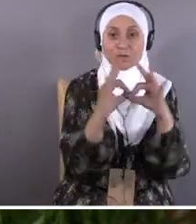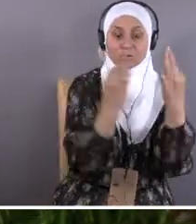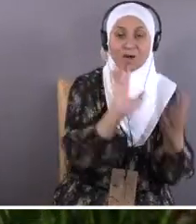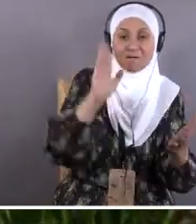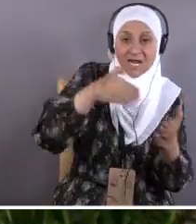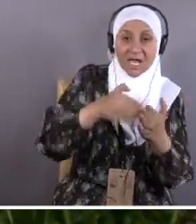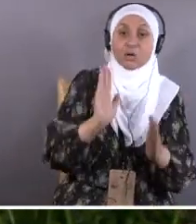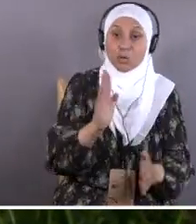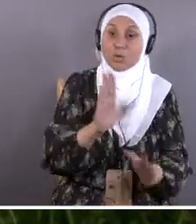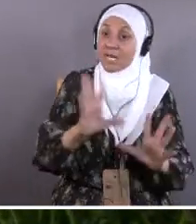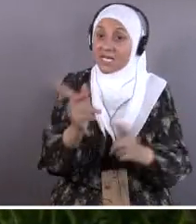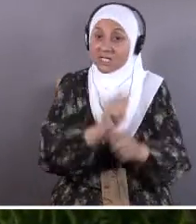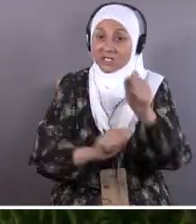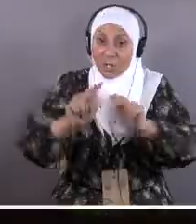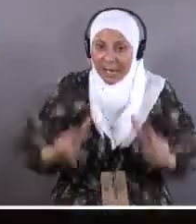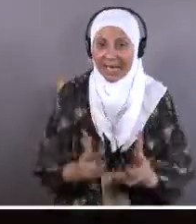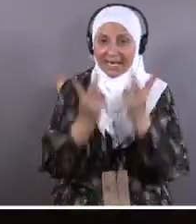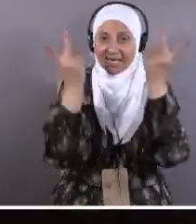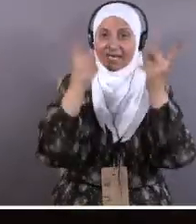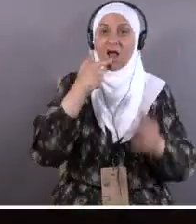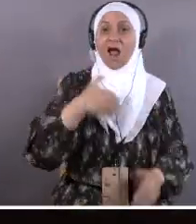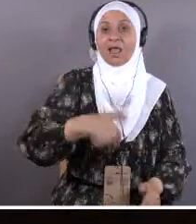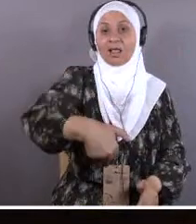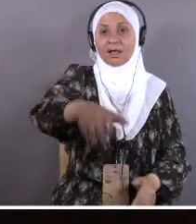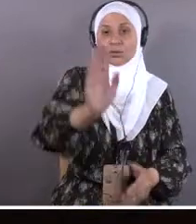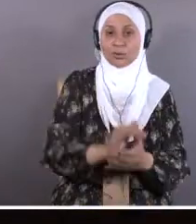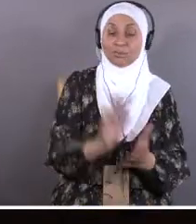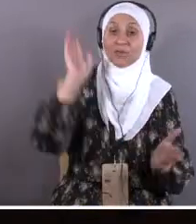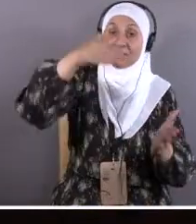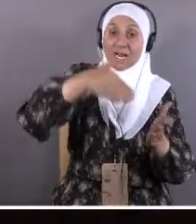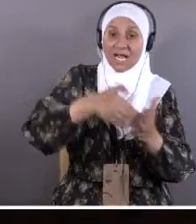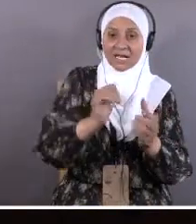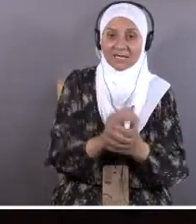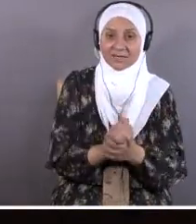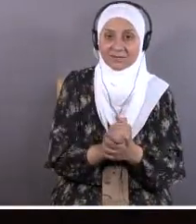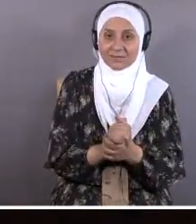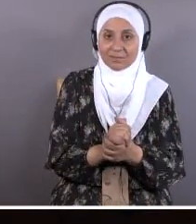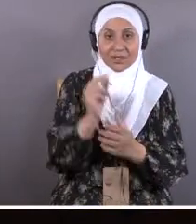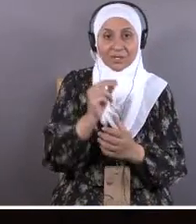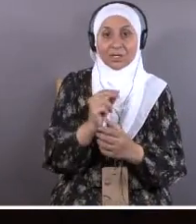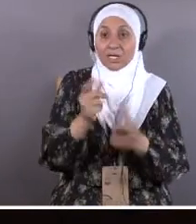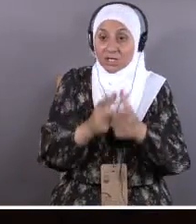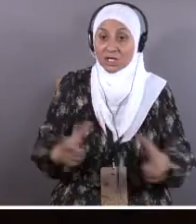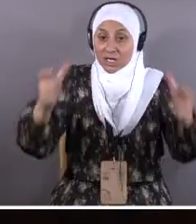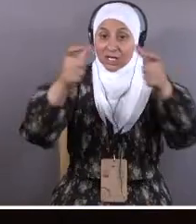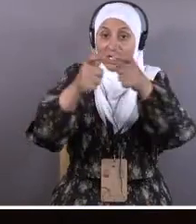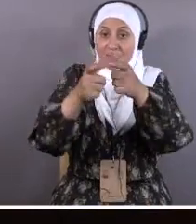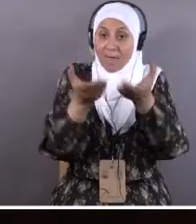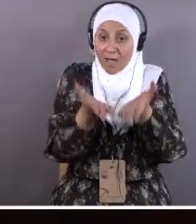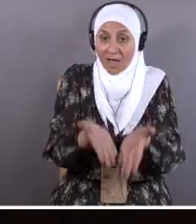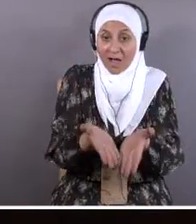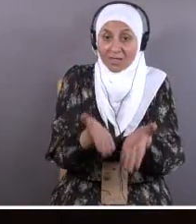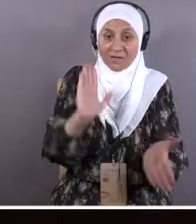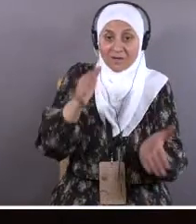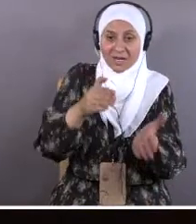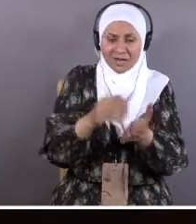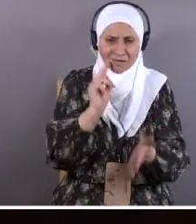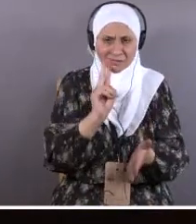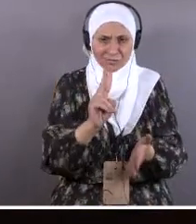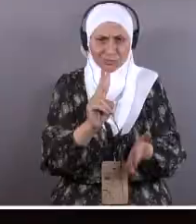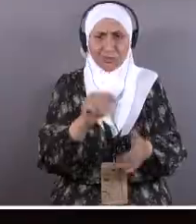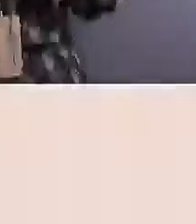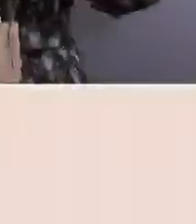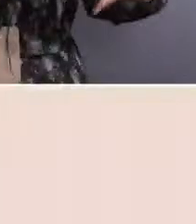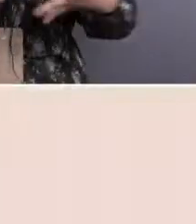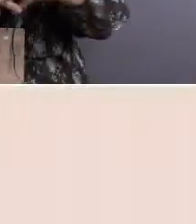lasting and meaningful change. Last but not least, the summit, we found a common thread: the